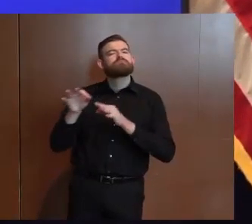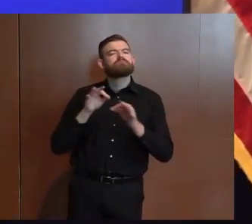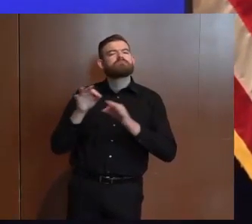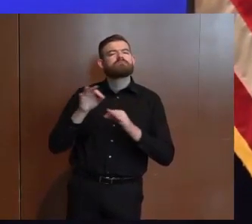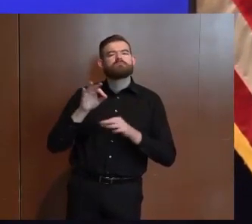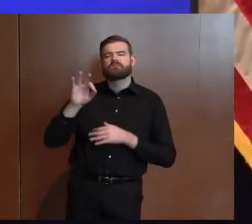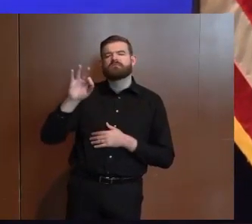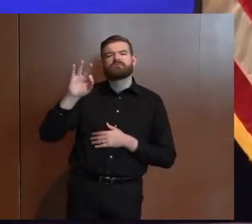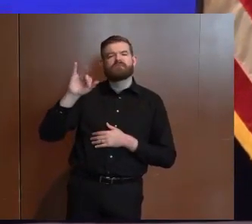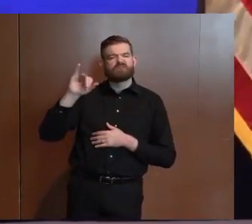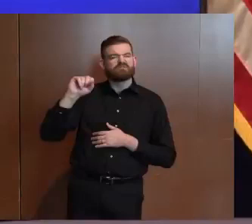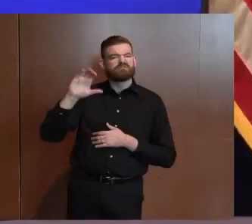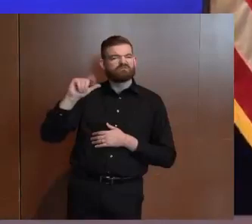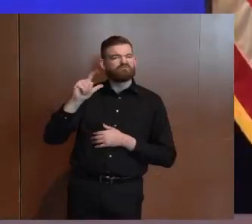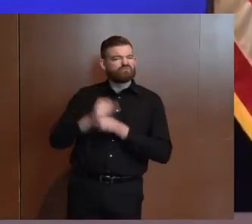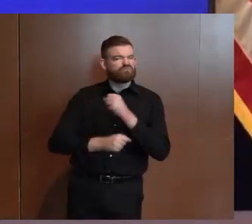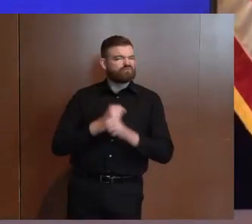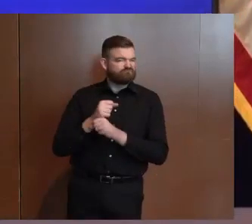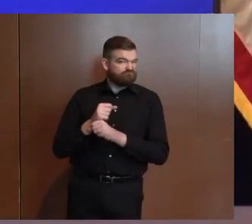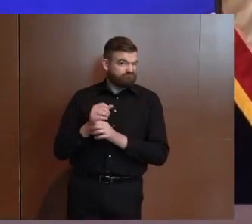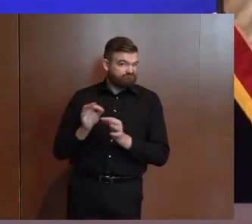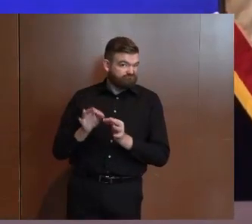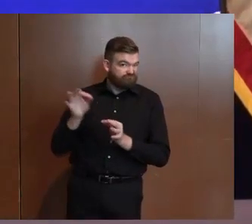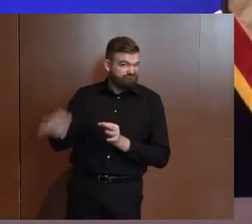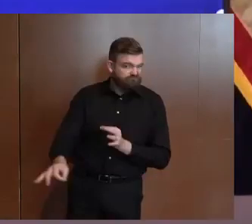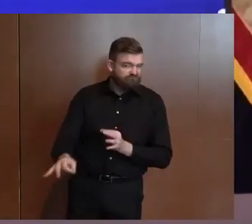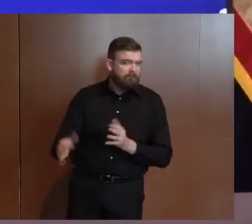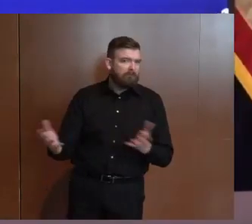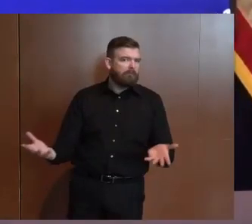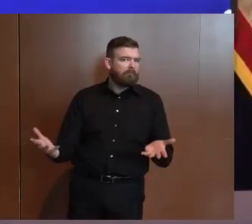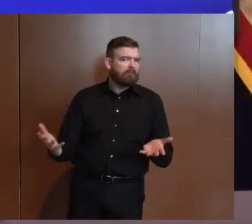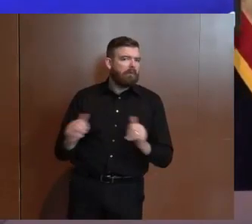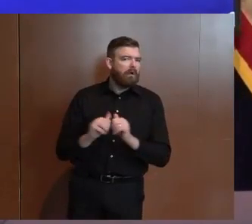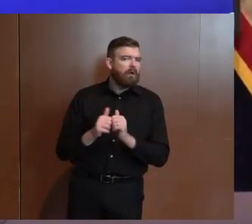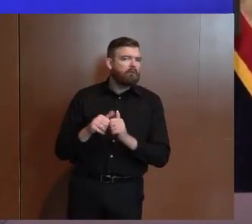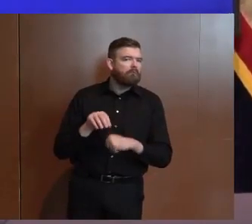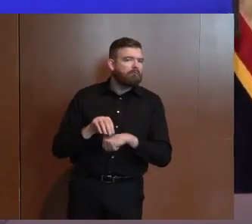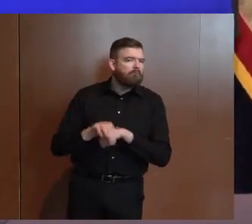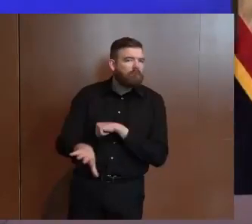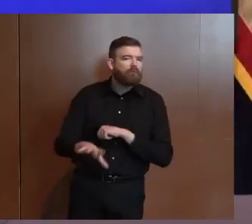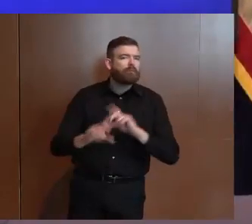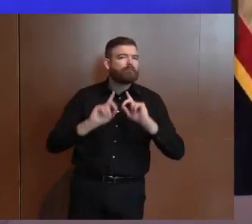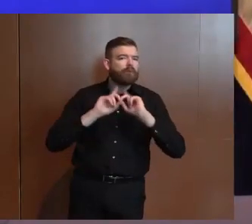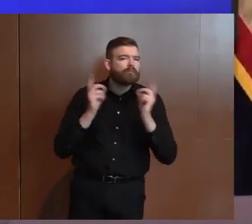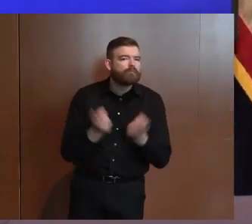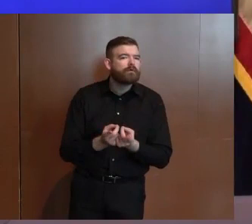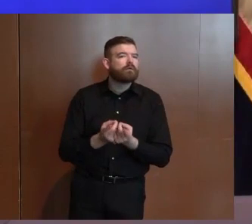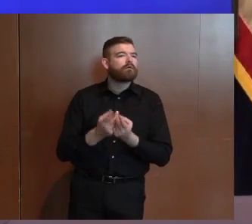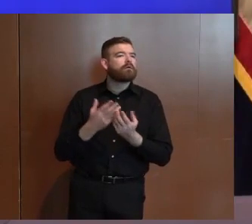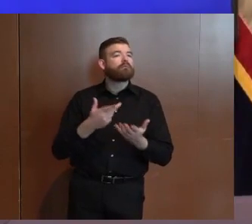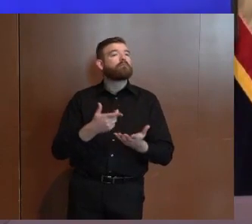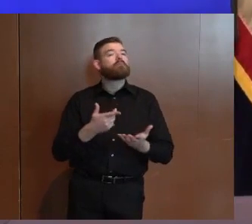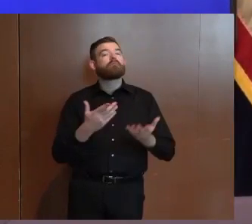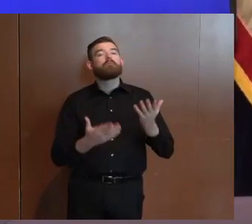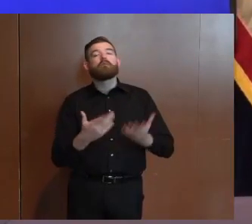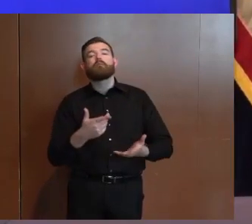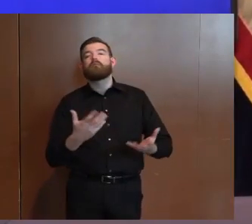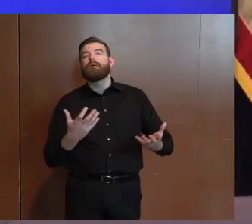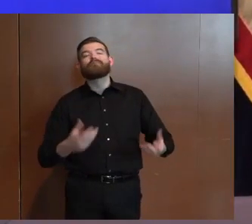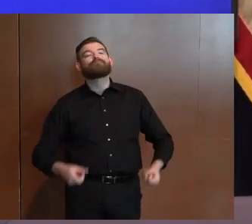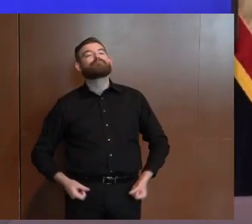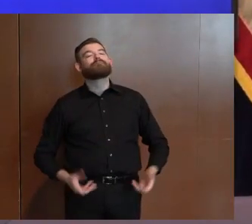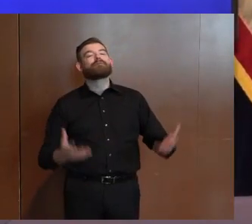this affects different departments, agencies, and so forth. Maybe they've made plans to buy equipment, to spend money in a certain way. Are you